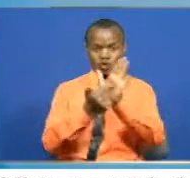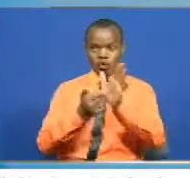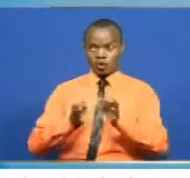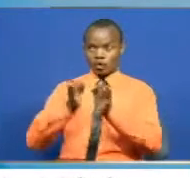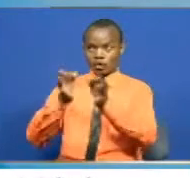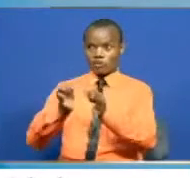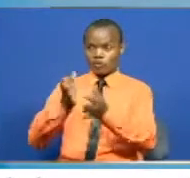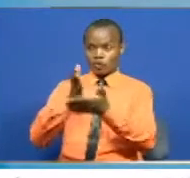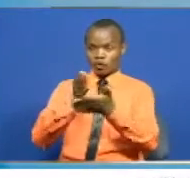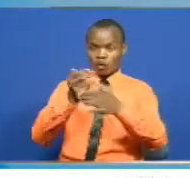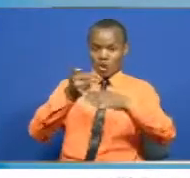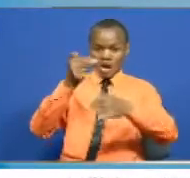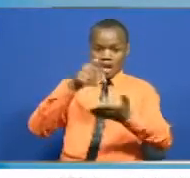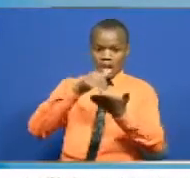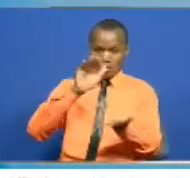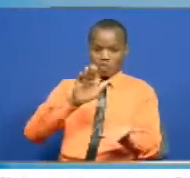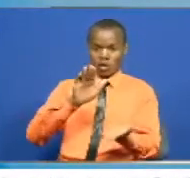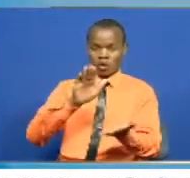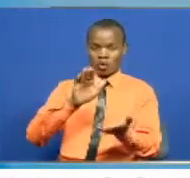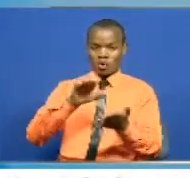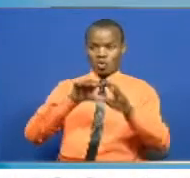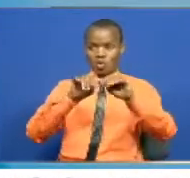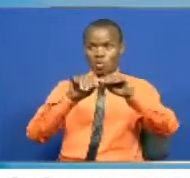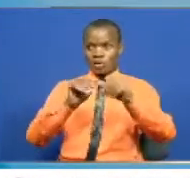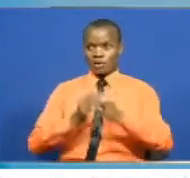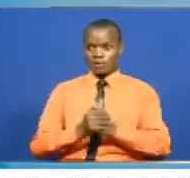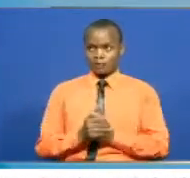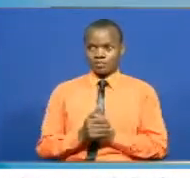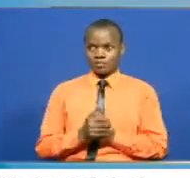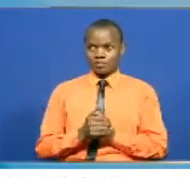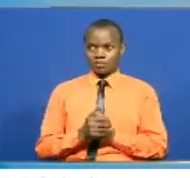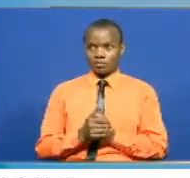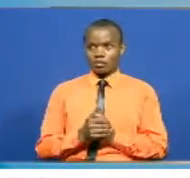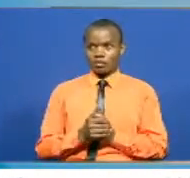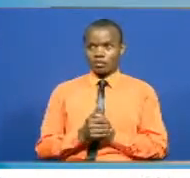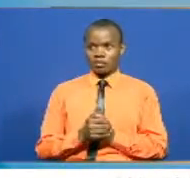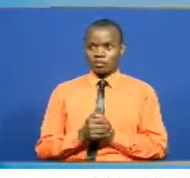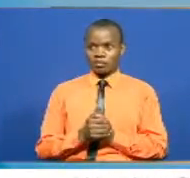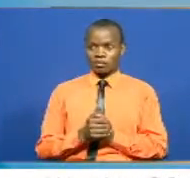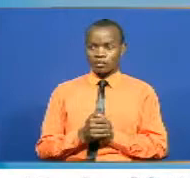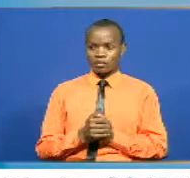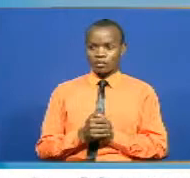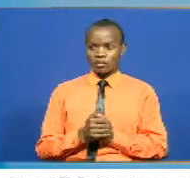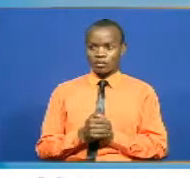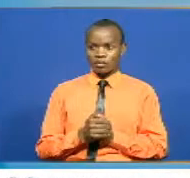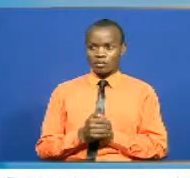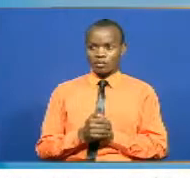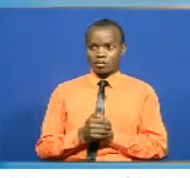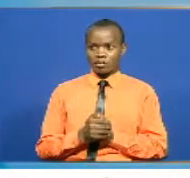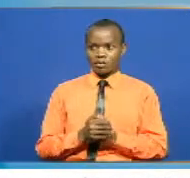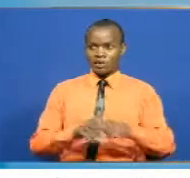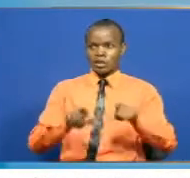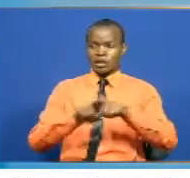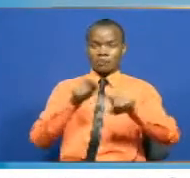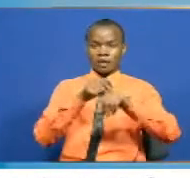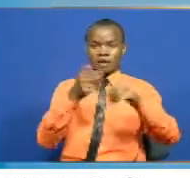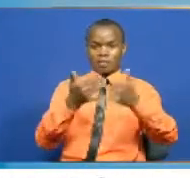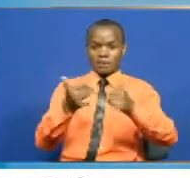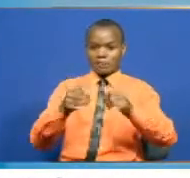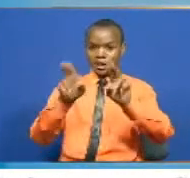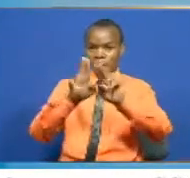if you're ranked higher. And part of being ranked higher is playing a lot of international